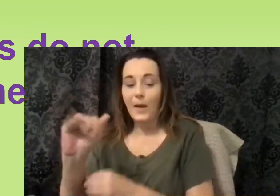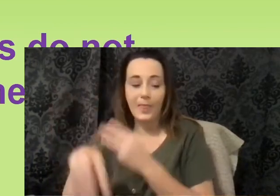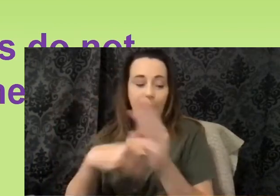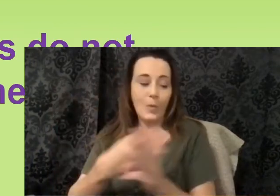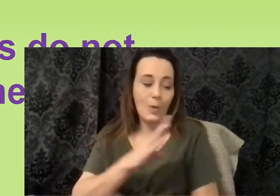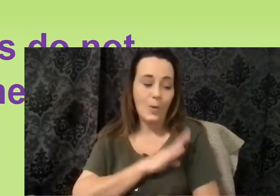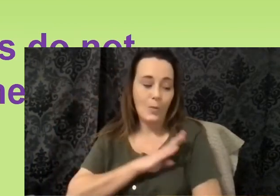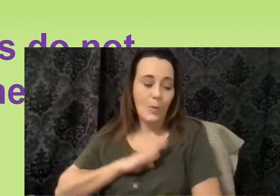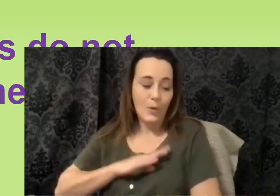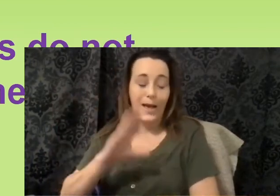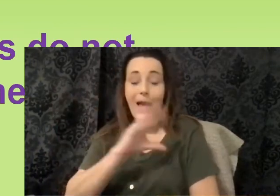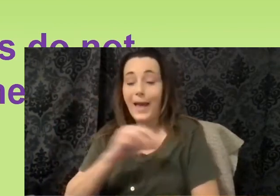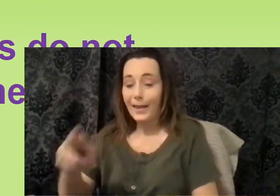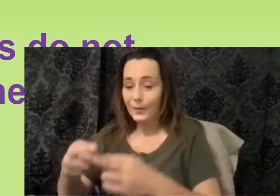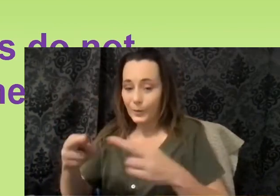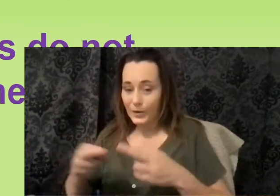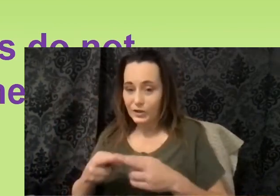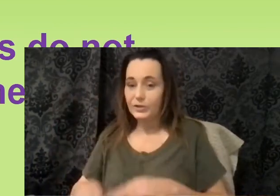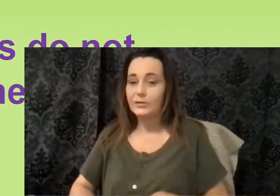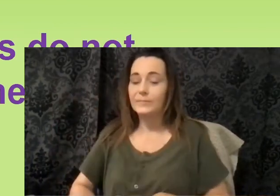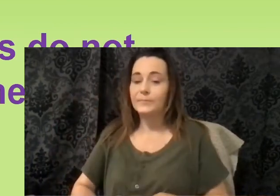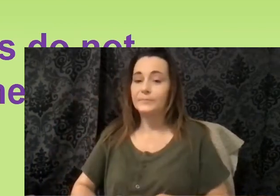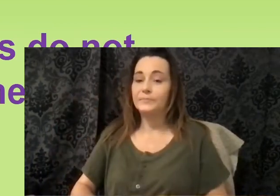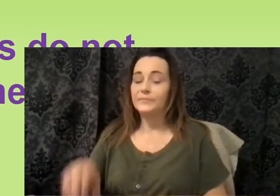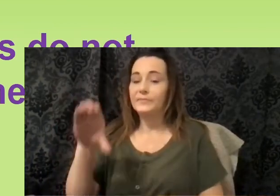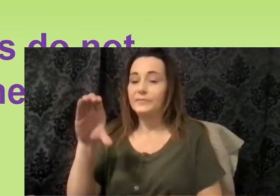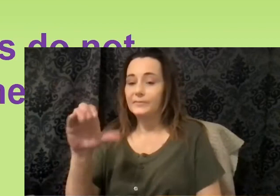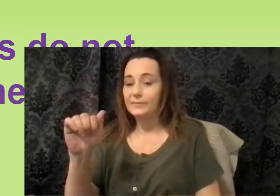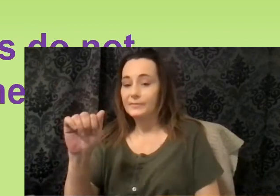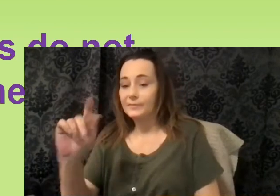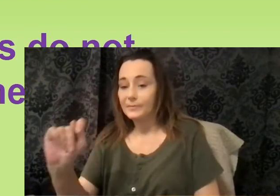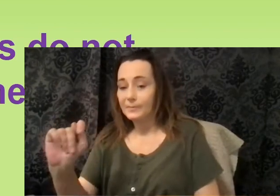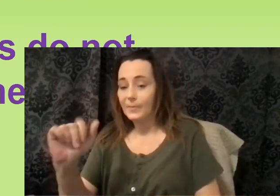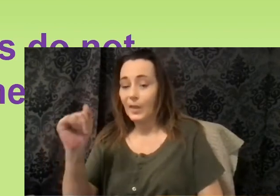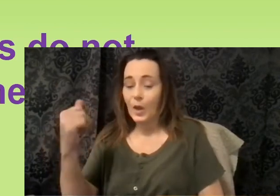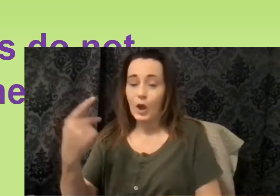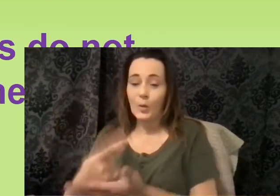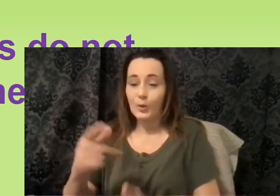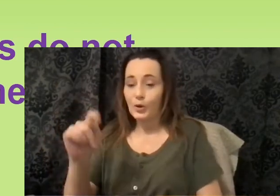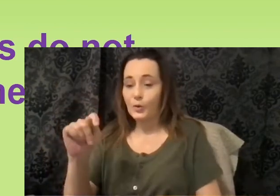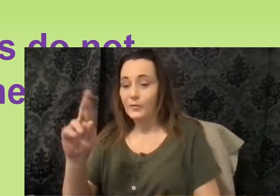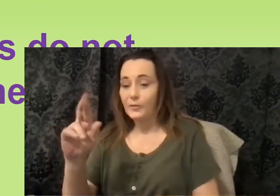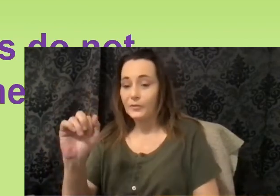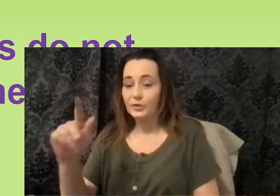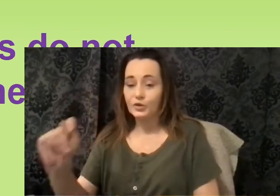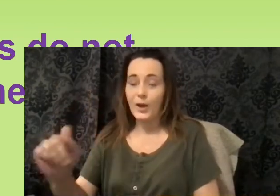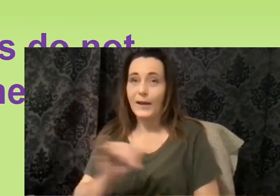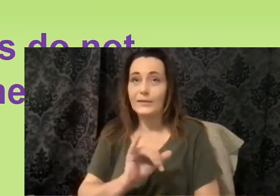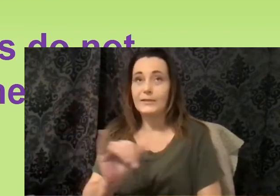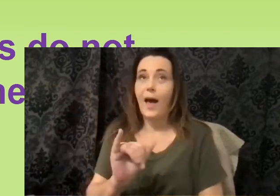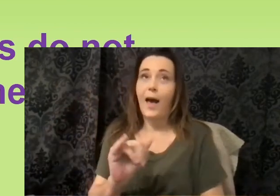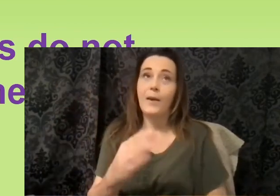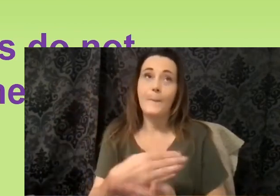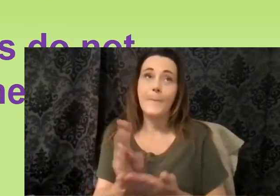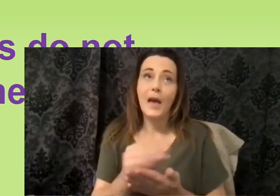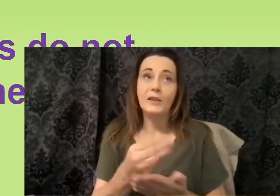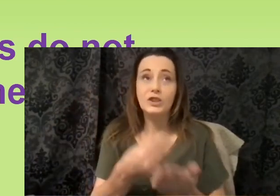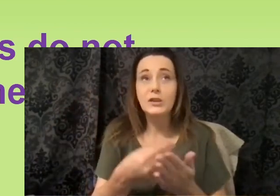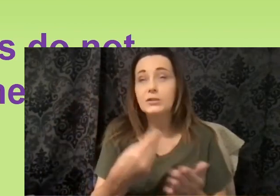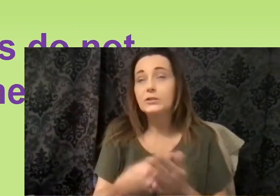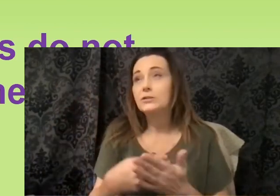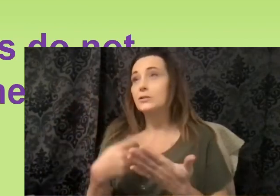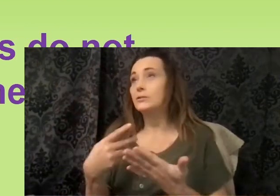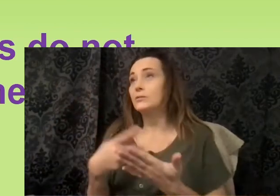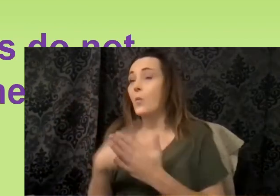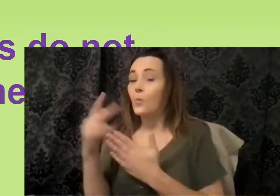regions. And the Conference Approval Tract is things like the budget and projects,